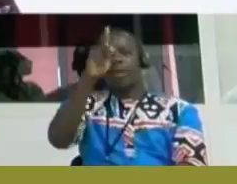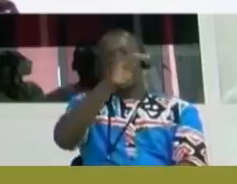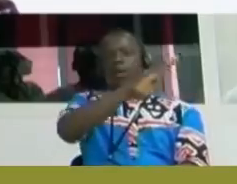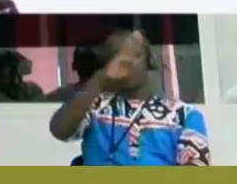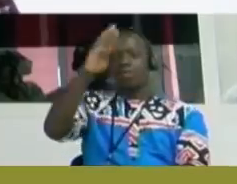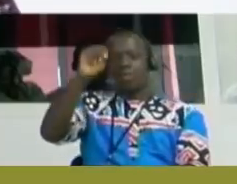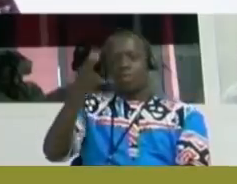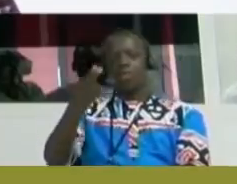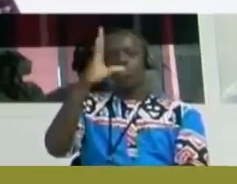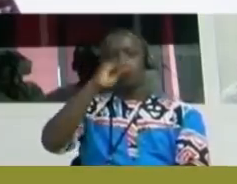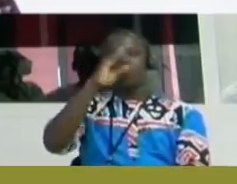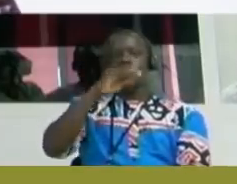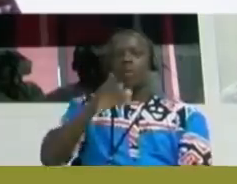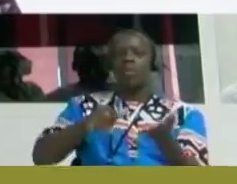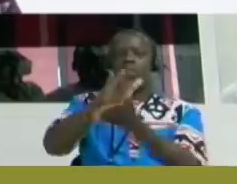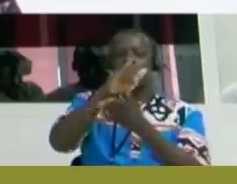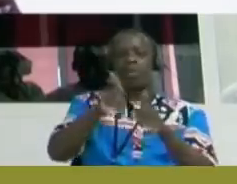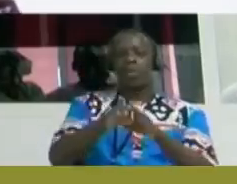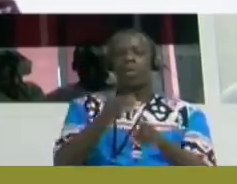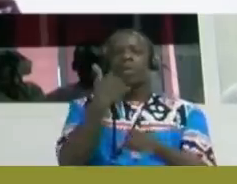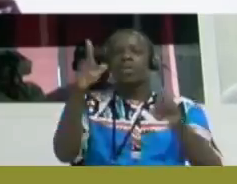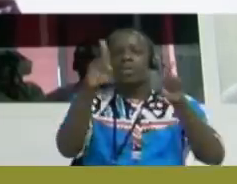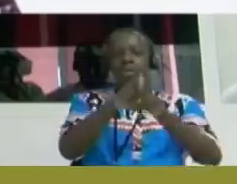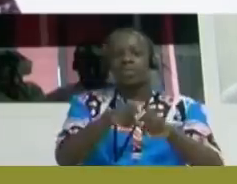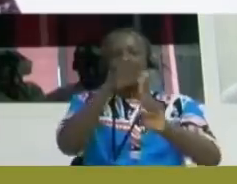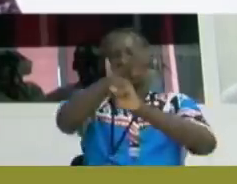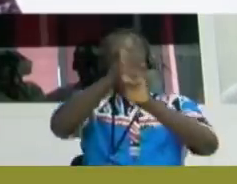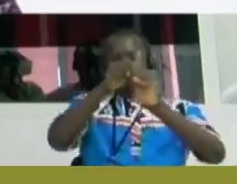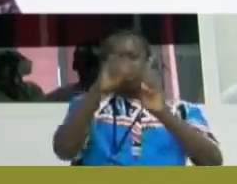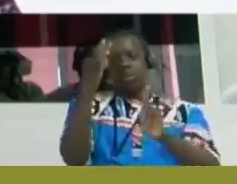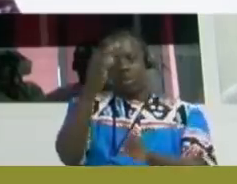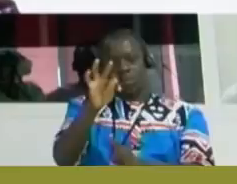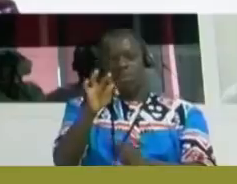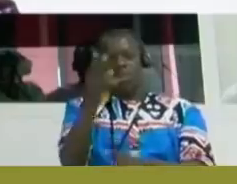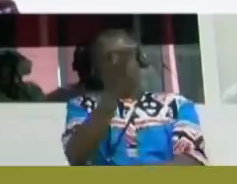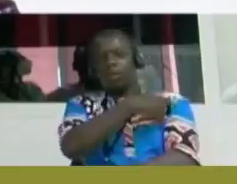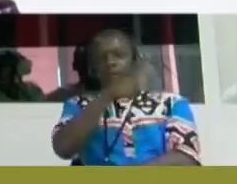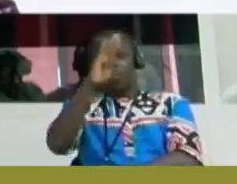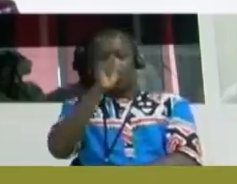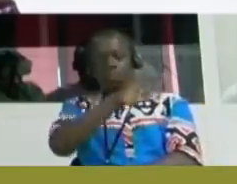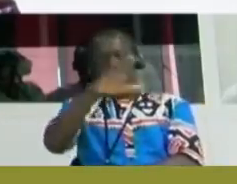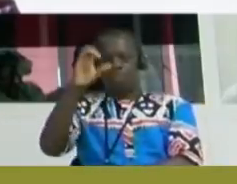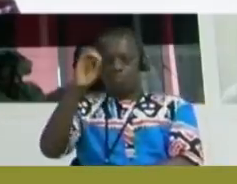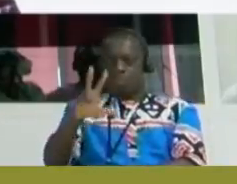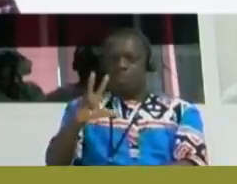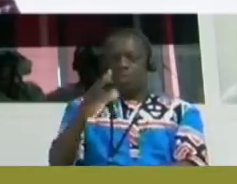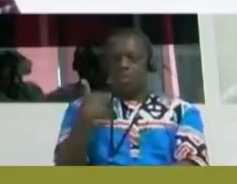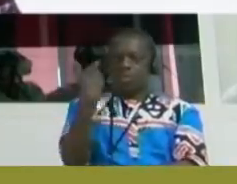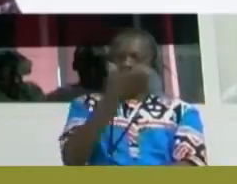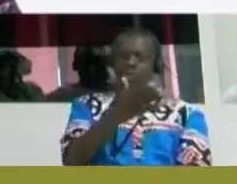the airport. He also was asking the same situation if Lieutenant Barrow was in the camp. I told Ibrahim